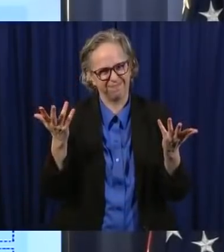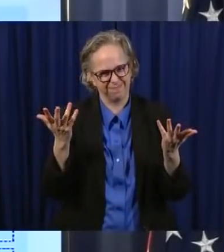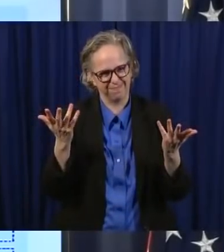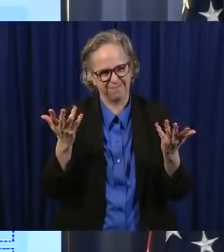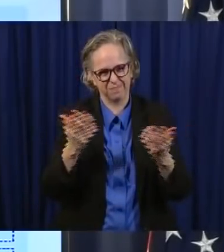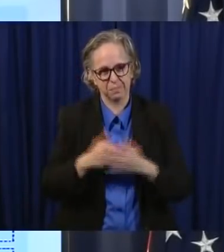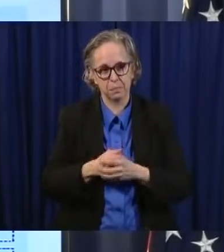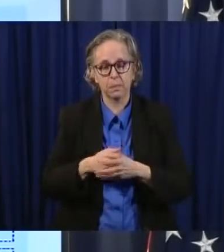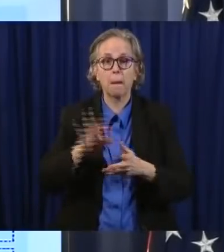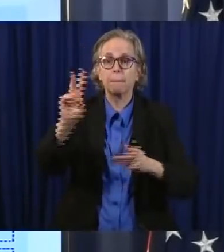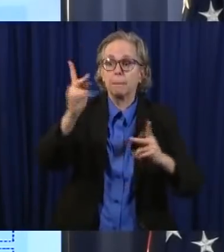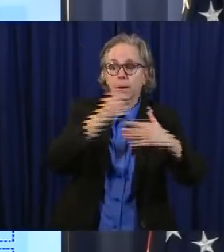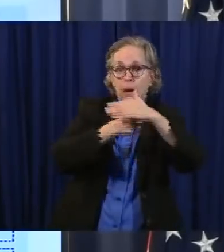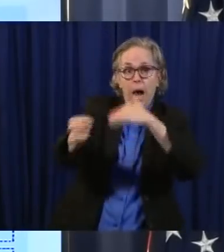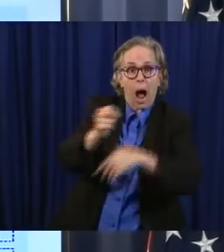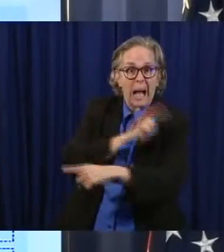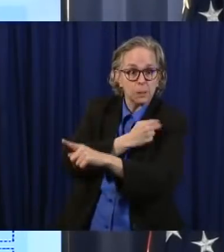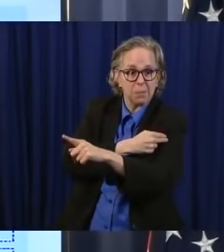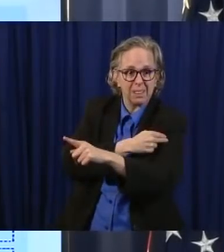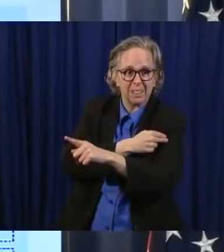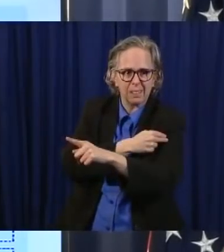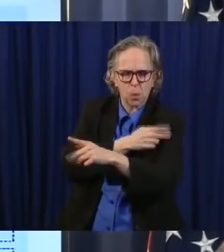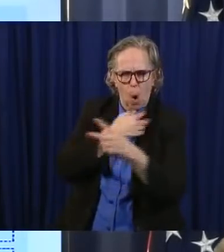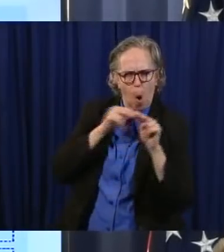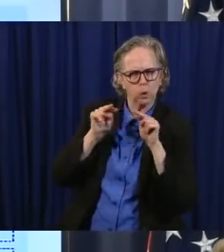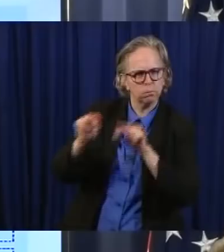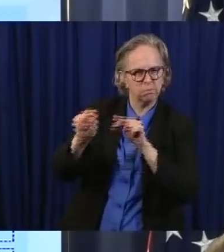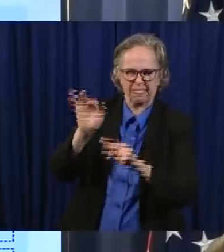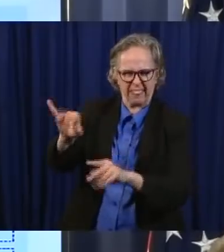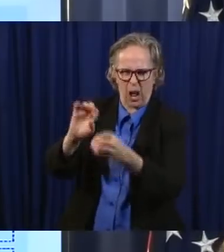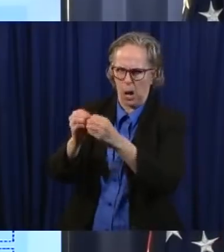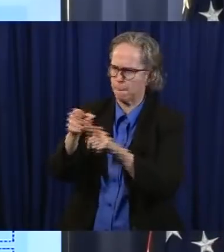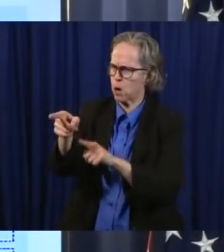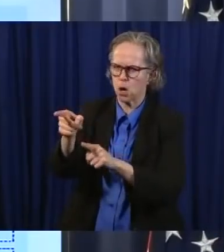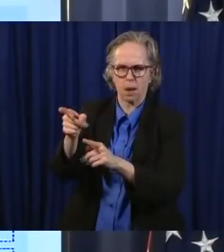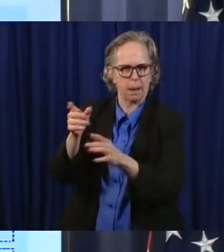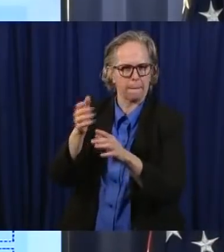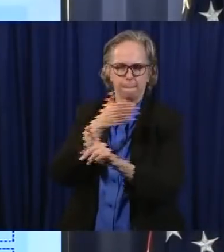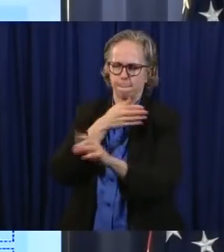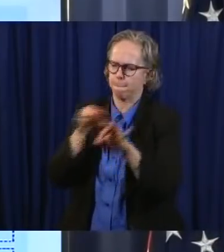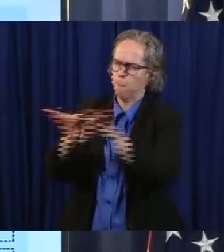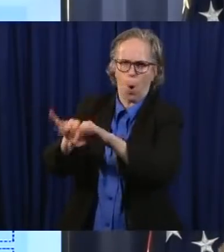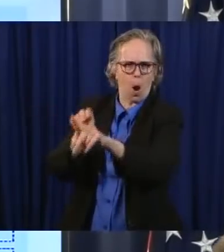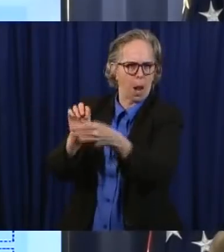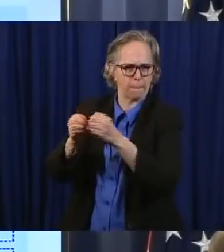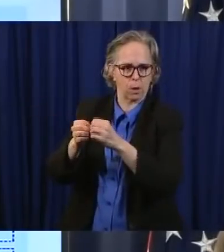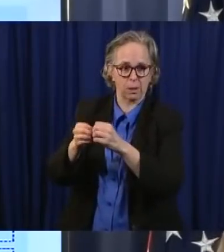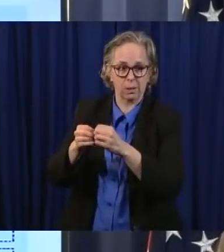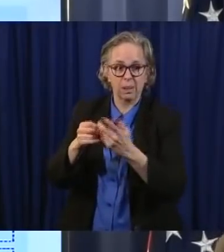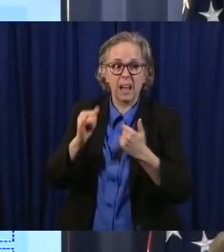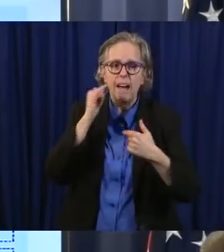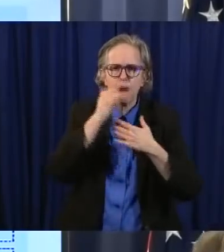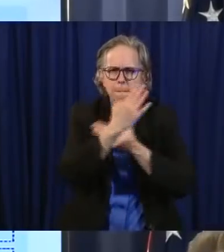Hospitalizations, again, something that I always want to look at. And these are things that I look at every morning.